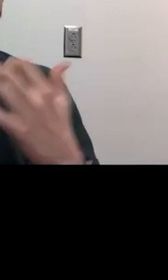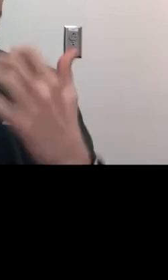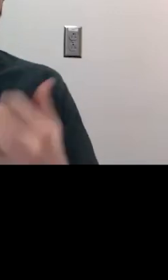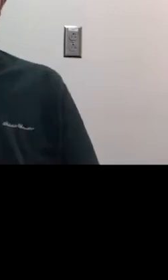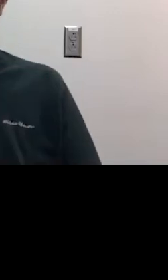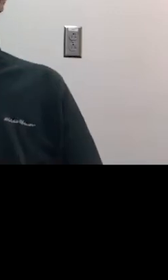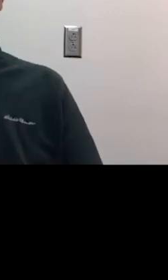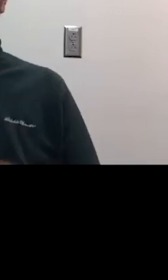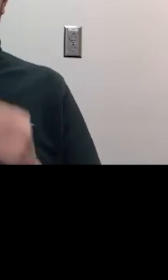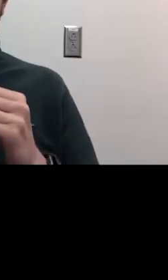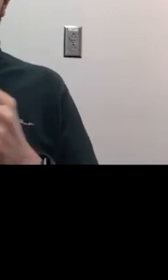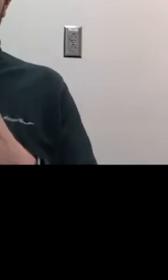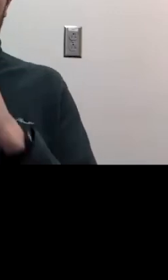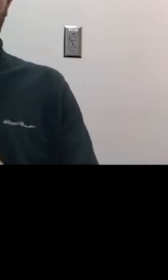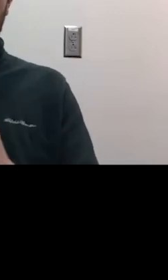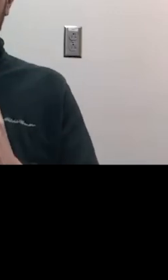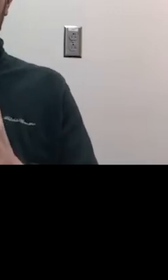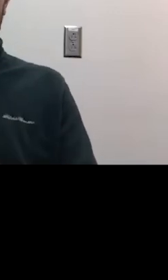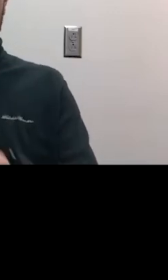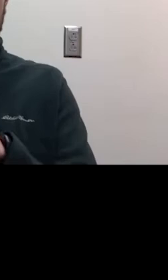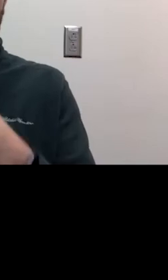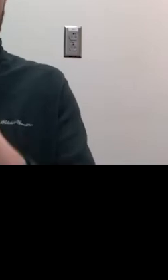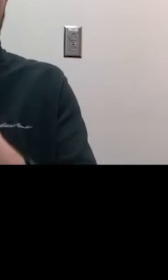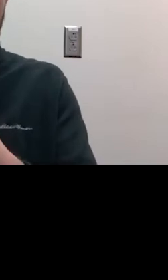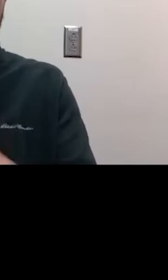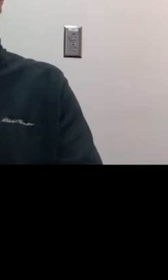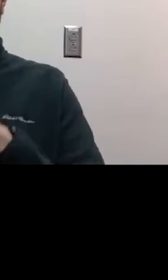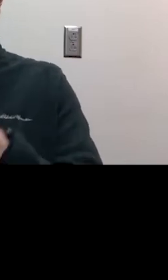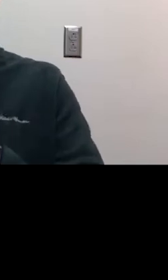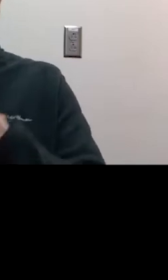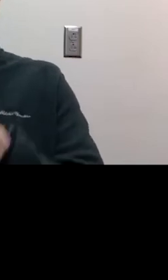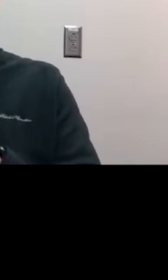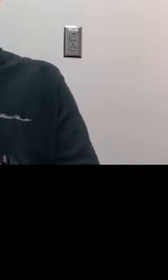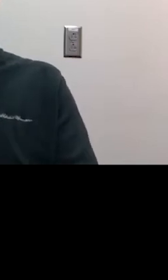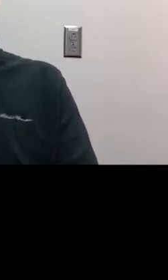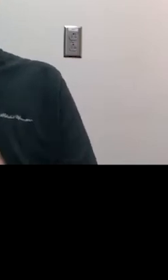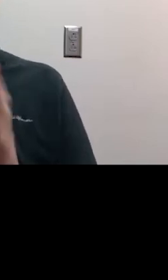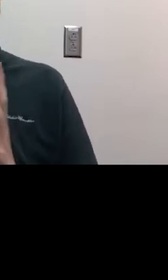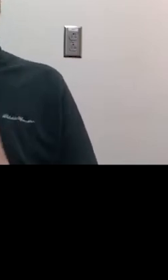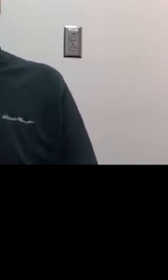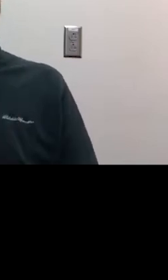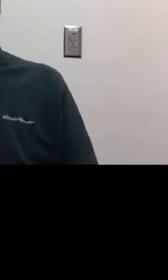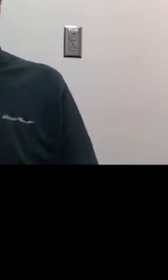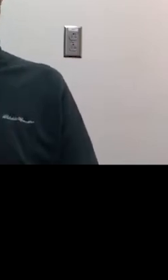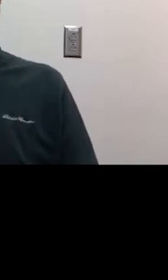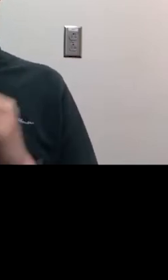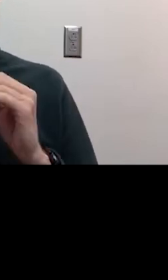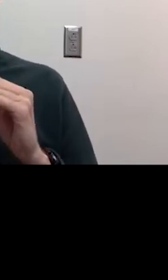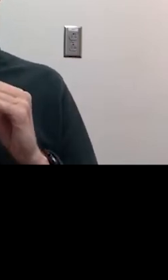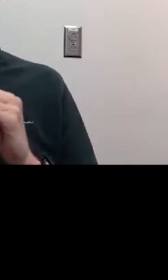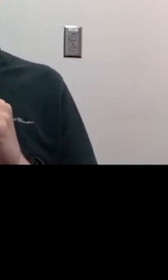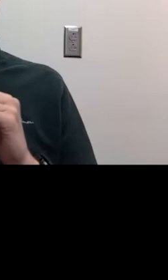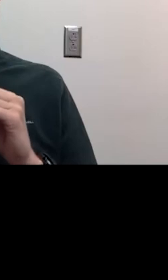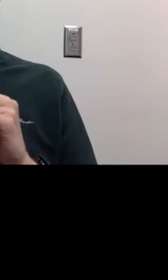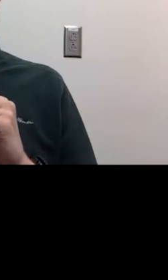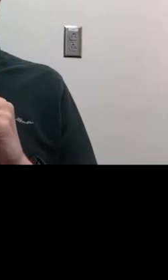relationship building. So you ask questions about that are really sort of much more about the